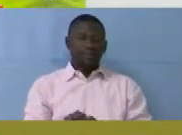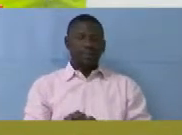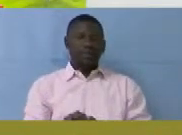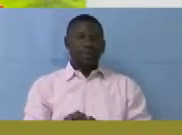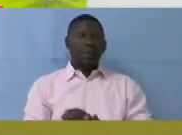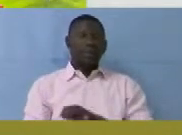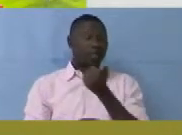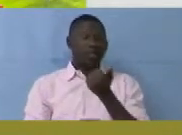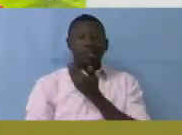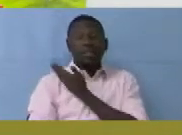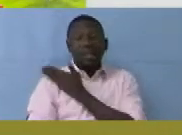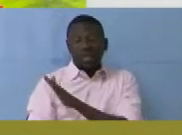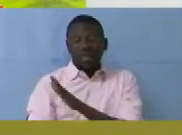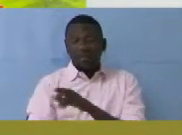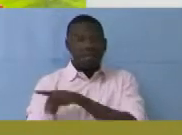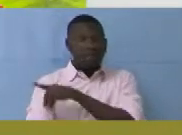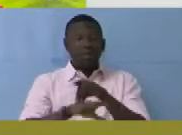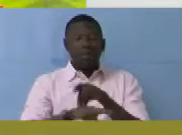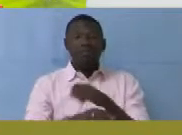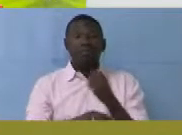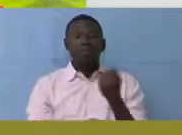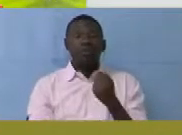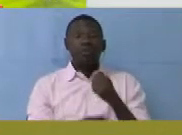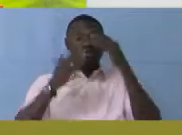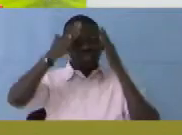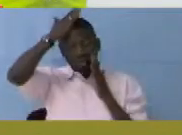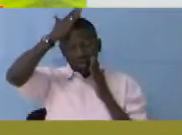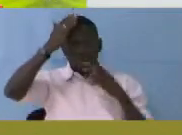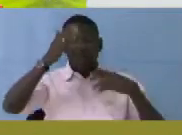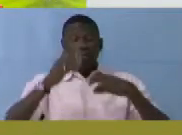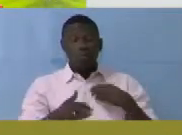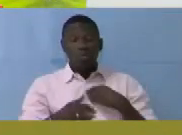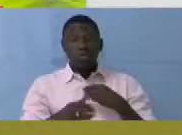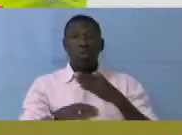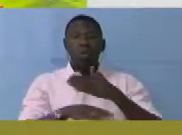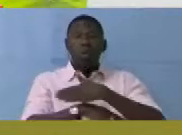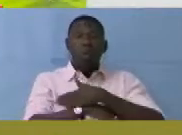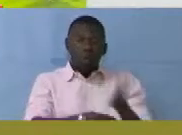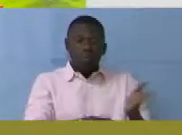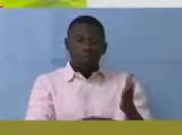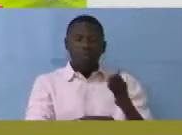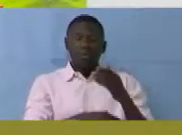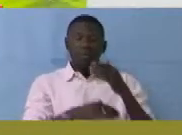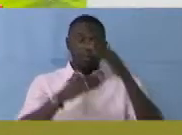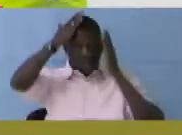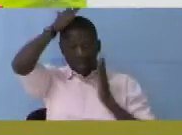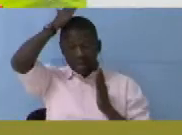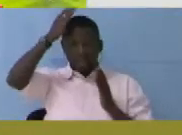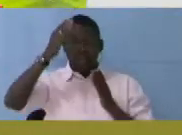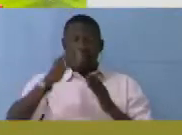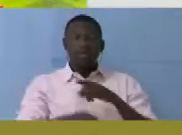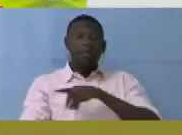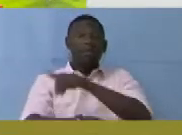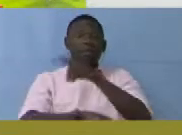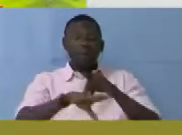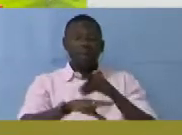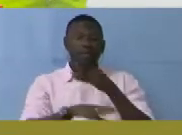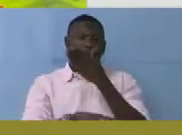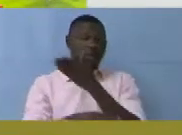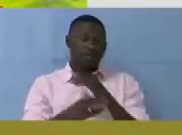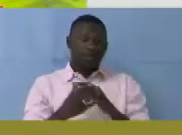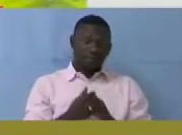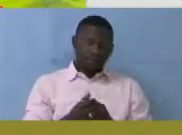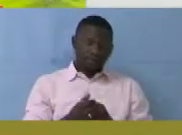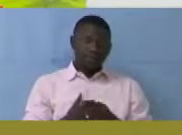They will want to open a military barracks there. So I went to